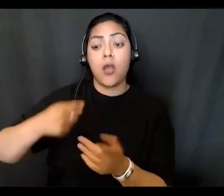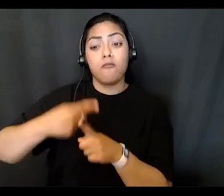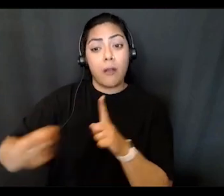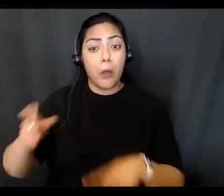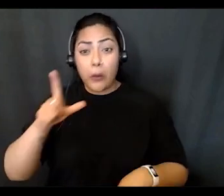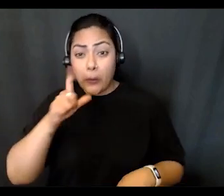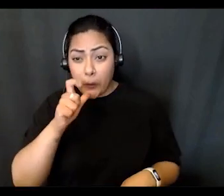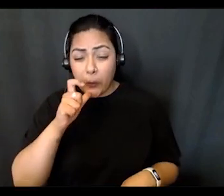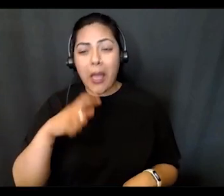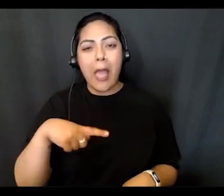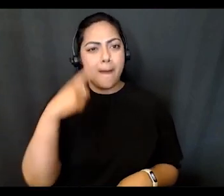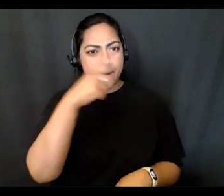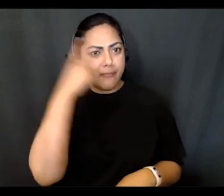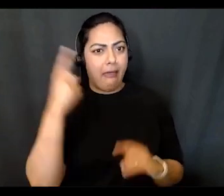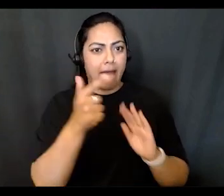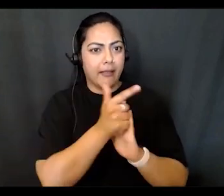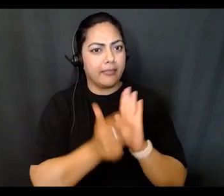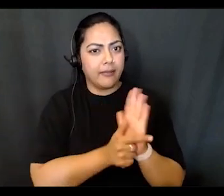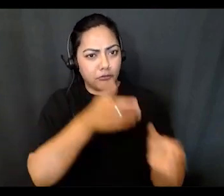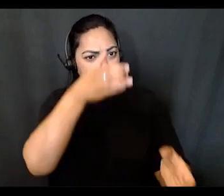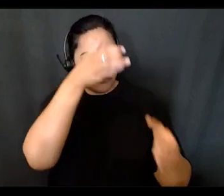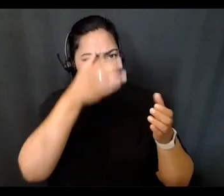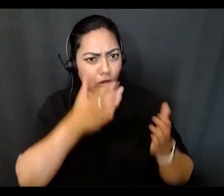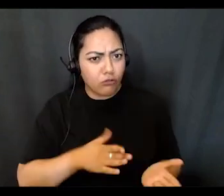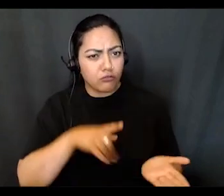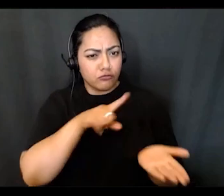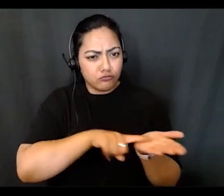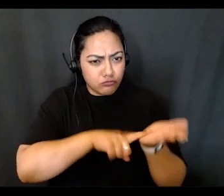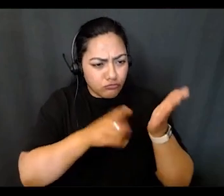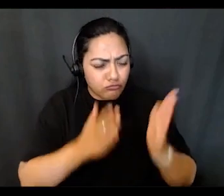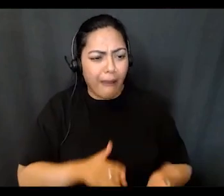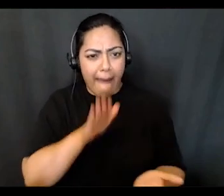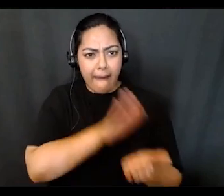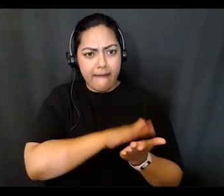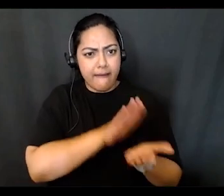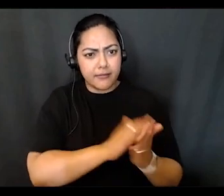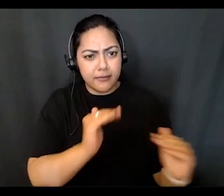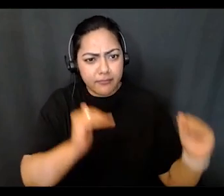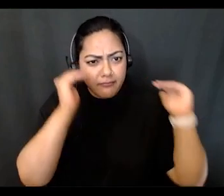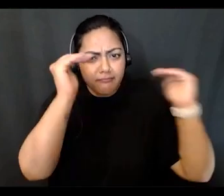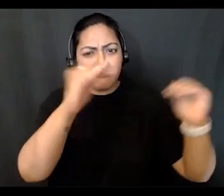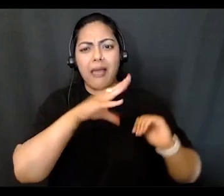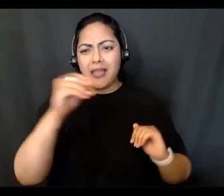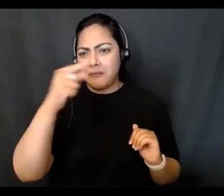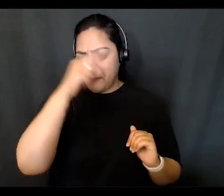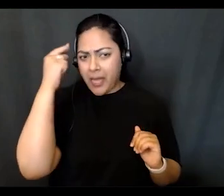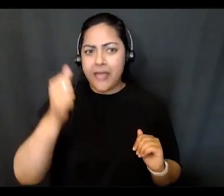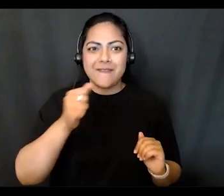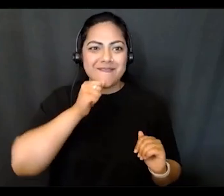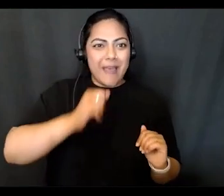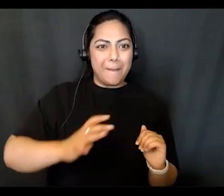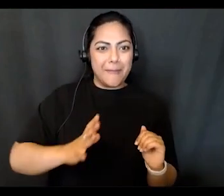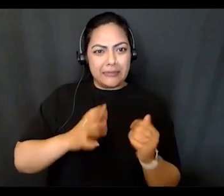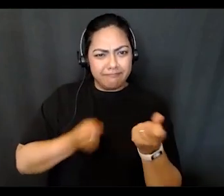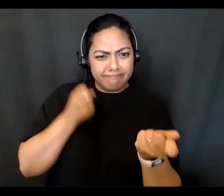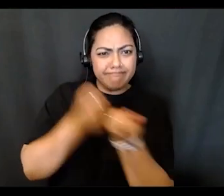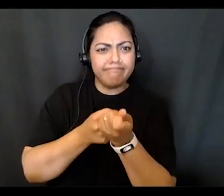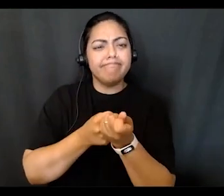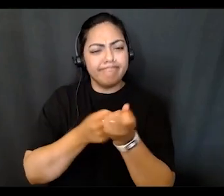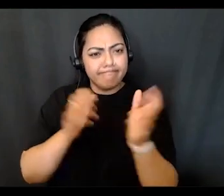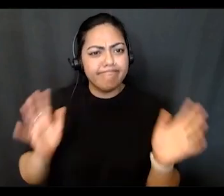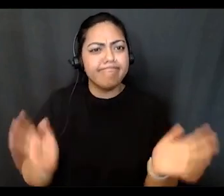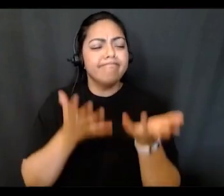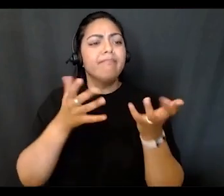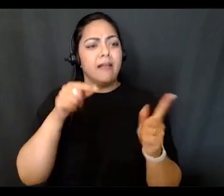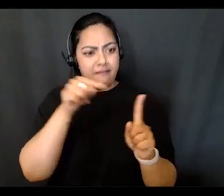scholars and Black feminist legal scholars, really identifies what we know in Black communities.